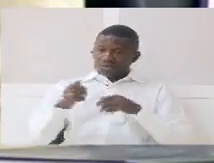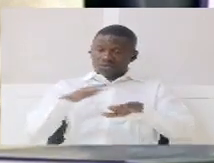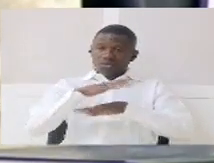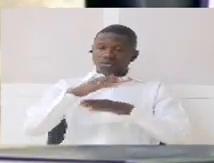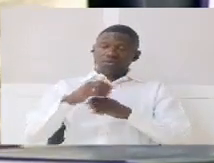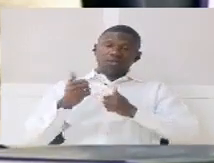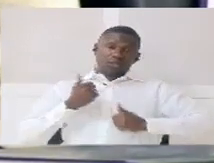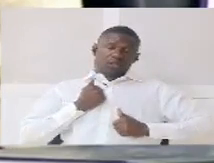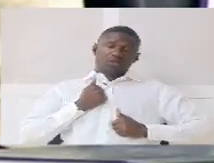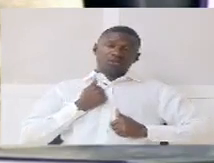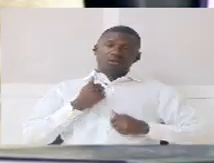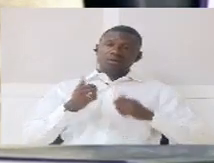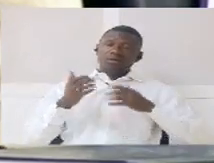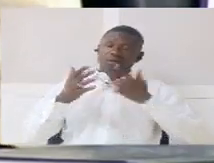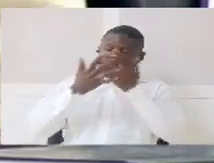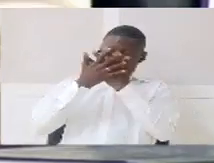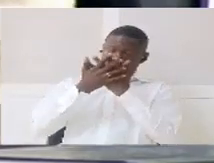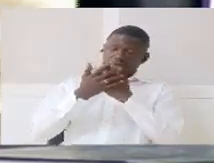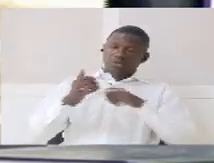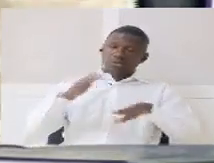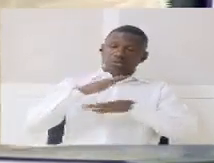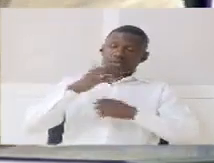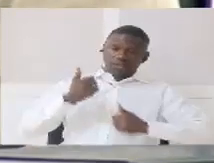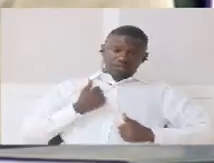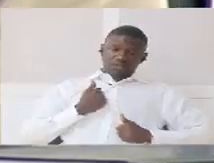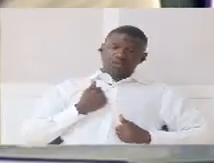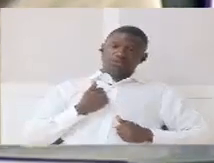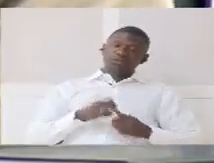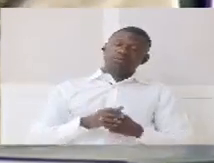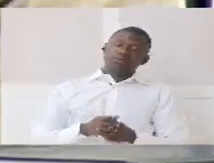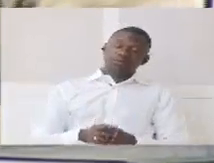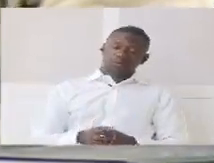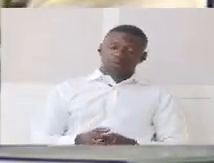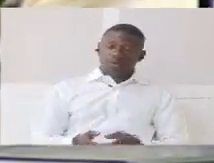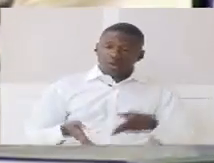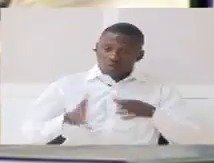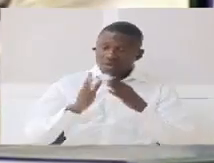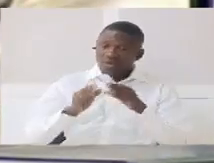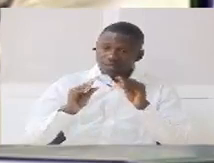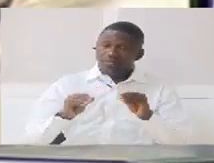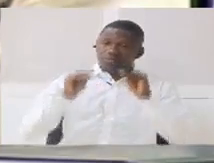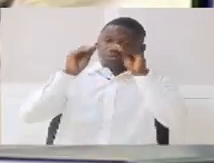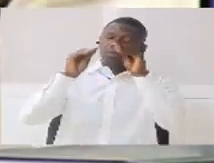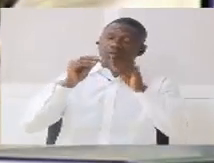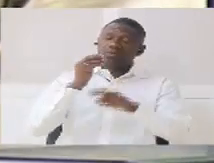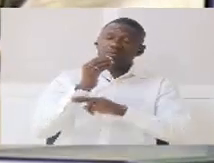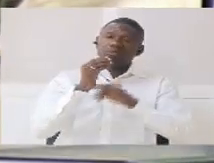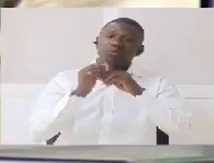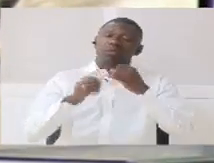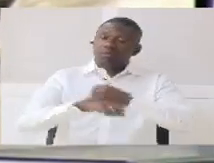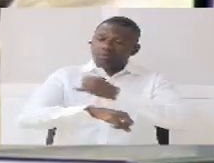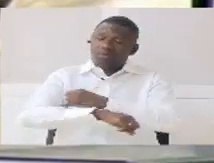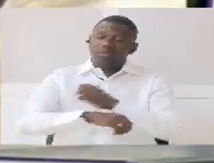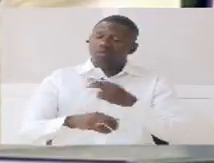is on the interior. Prison is on the interior. Prison is on the interior. But it can upgrade Nyame because prison upgrade Nyame. But the way that they upgrade